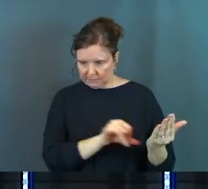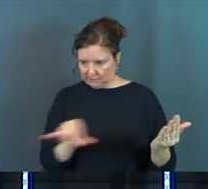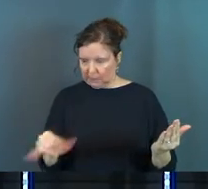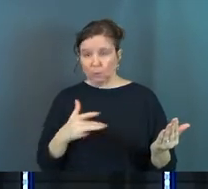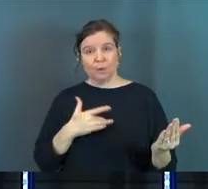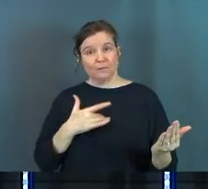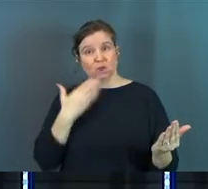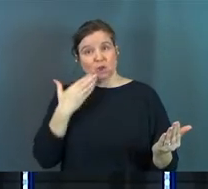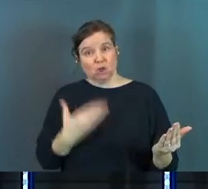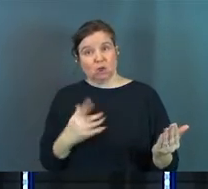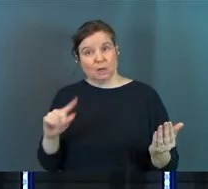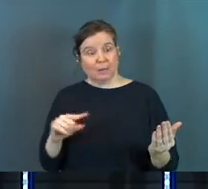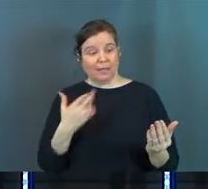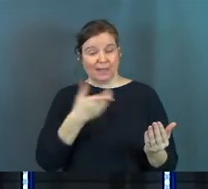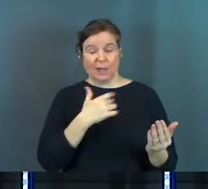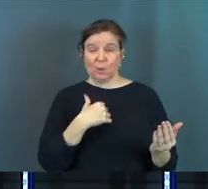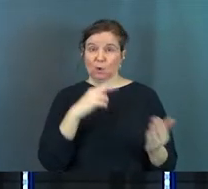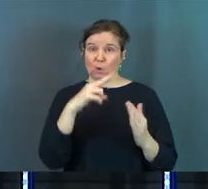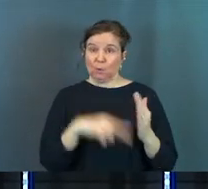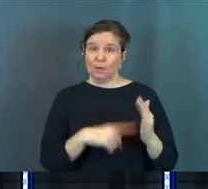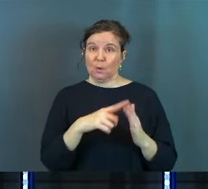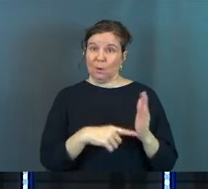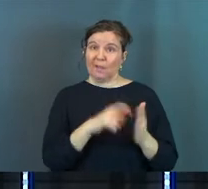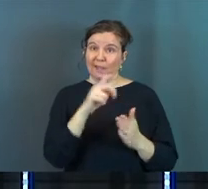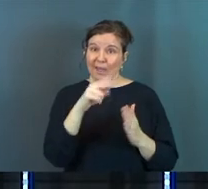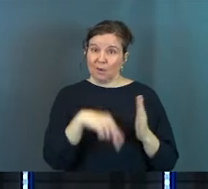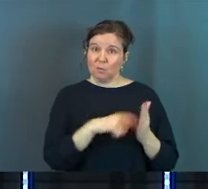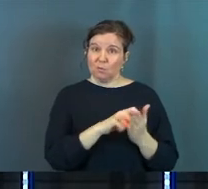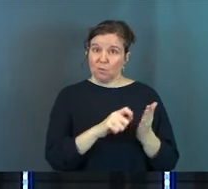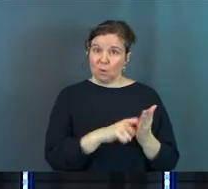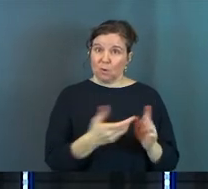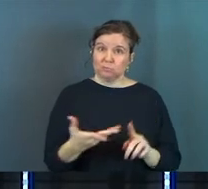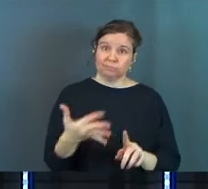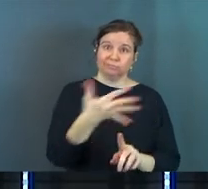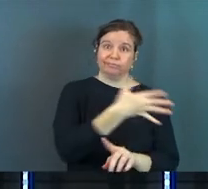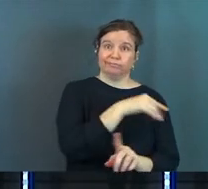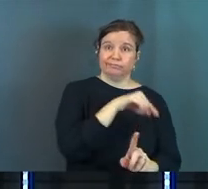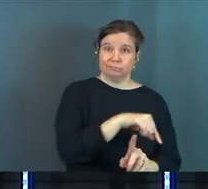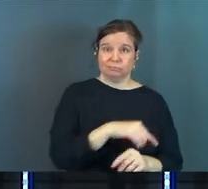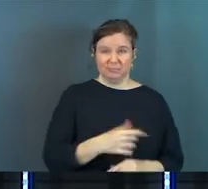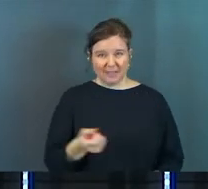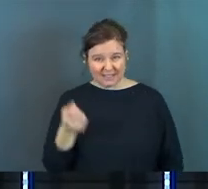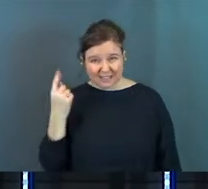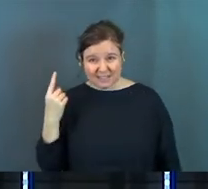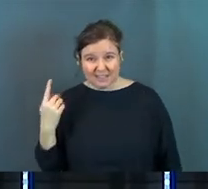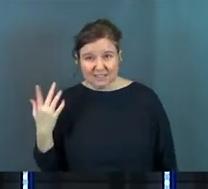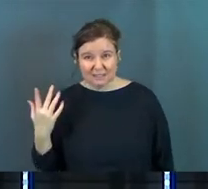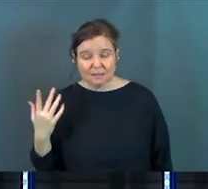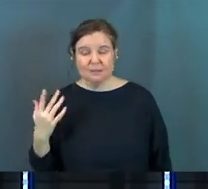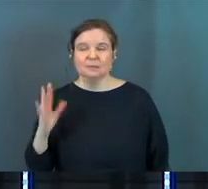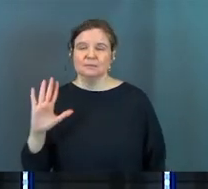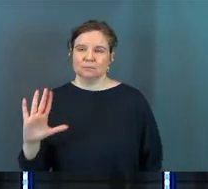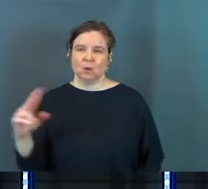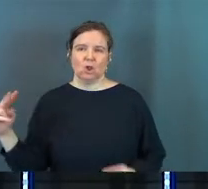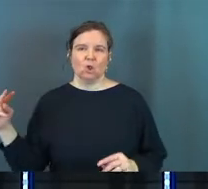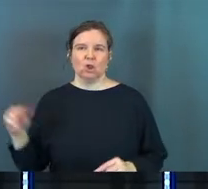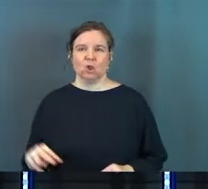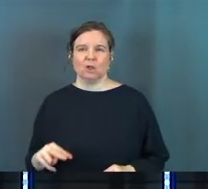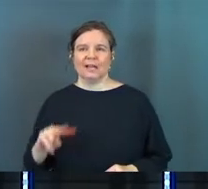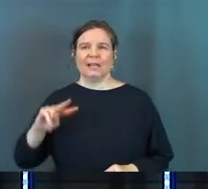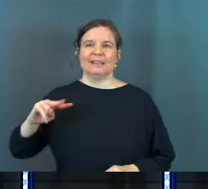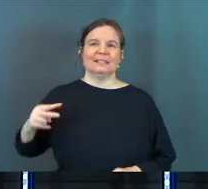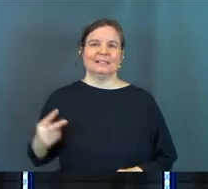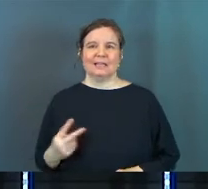can feel pretty good about the fact that we're reading what they read back then. Making sense? So let's look at